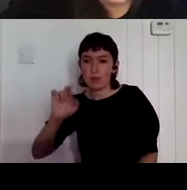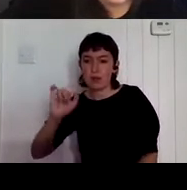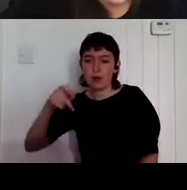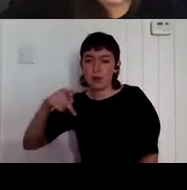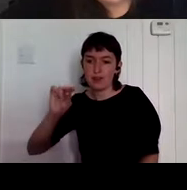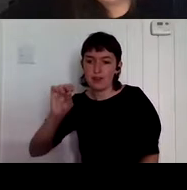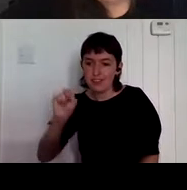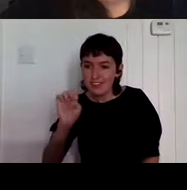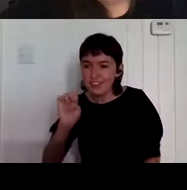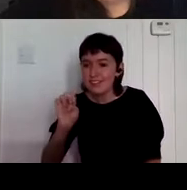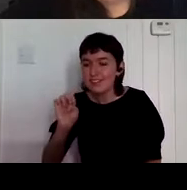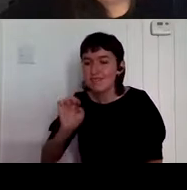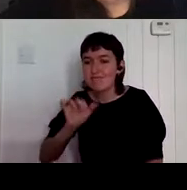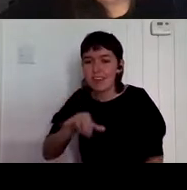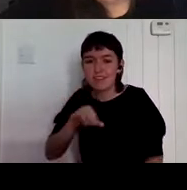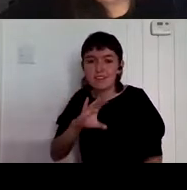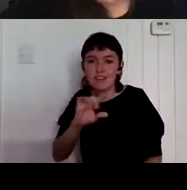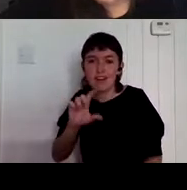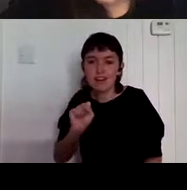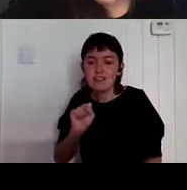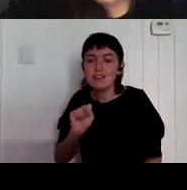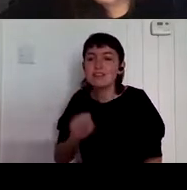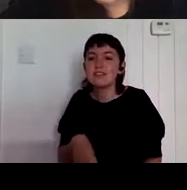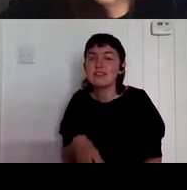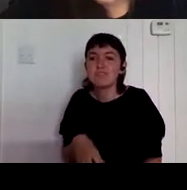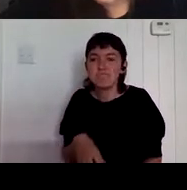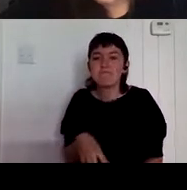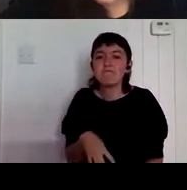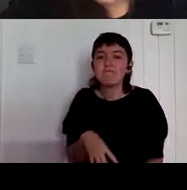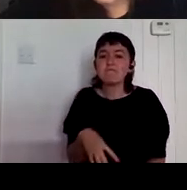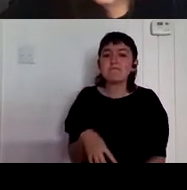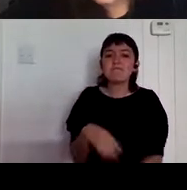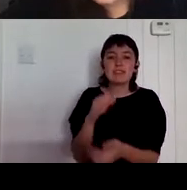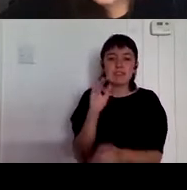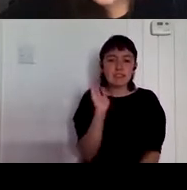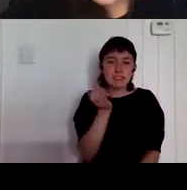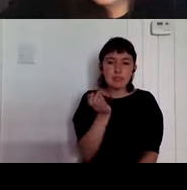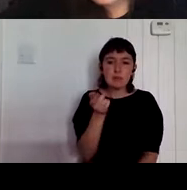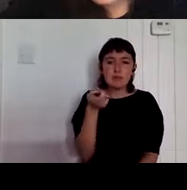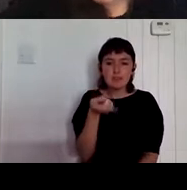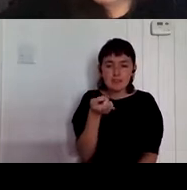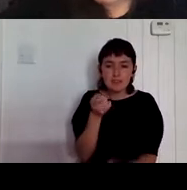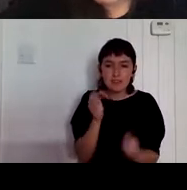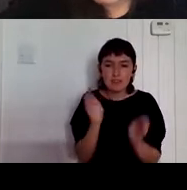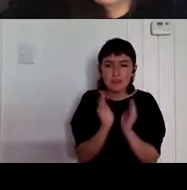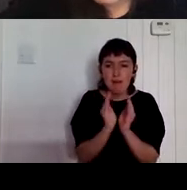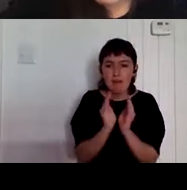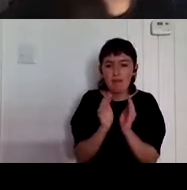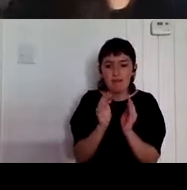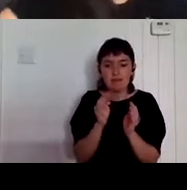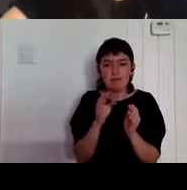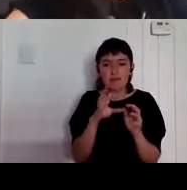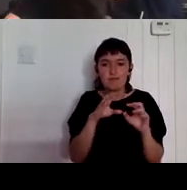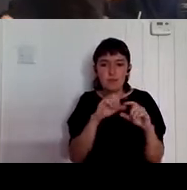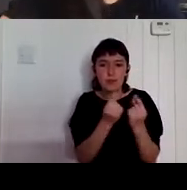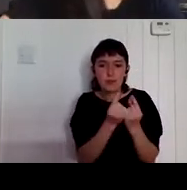but as many, so in, so in some that I guess seems to happen, I think that's a very small subset because in a lot of ways,